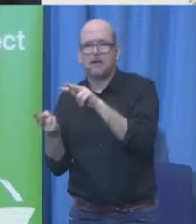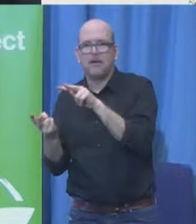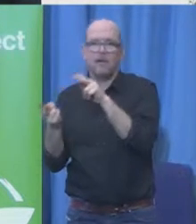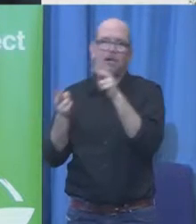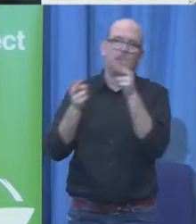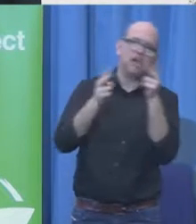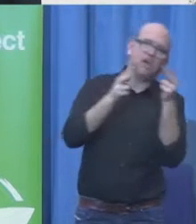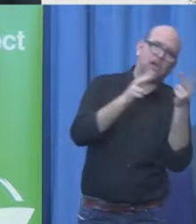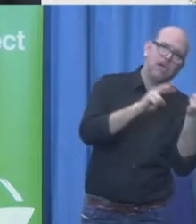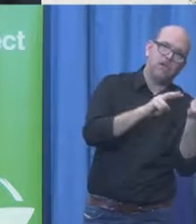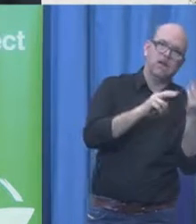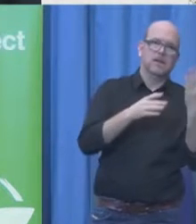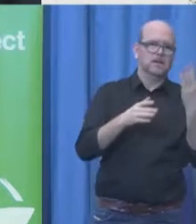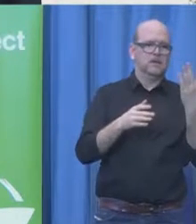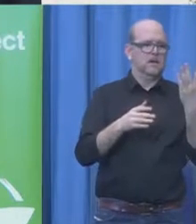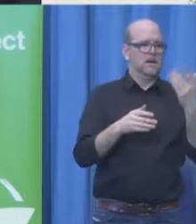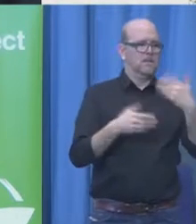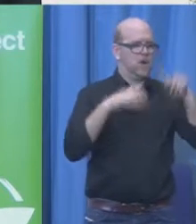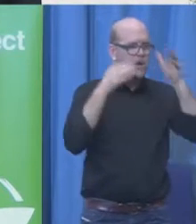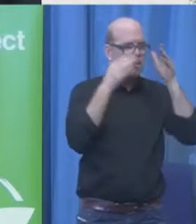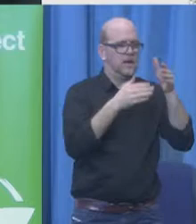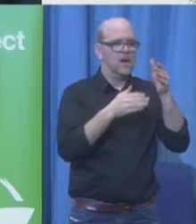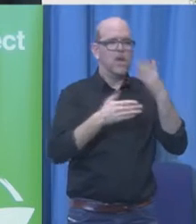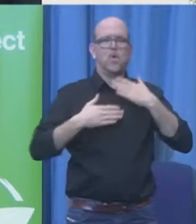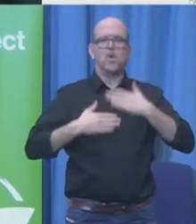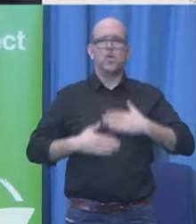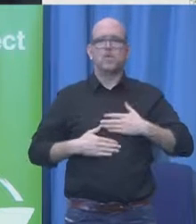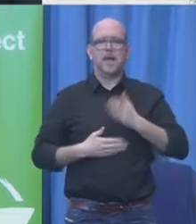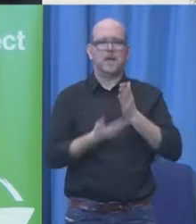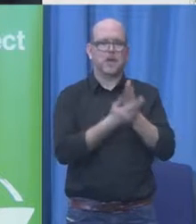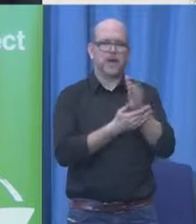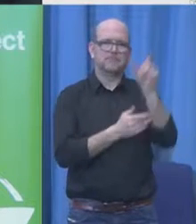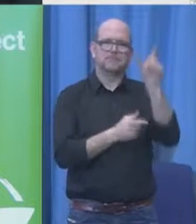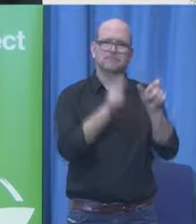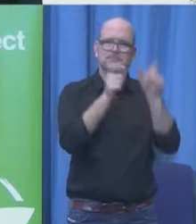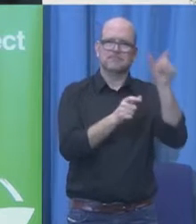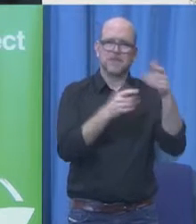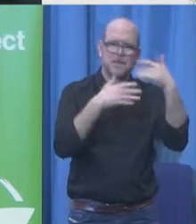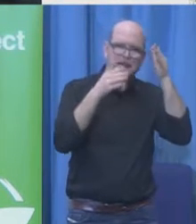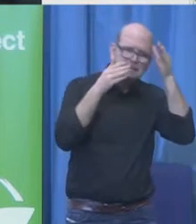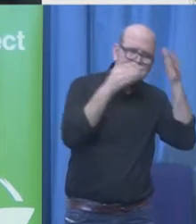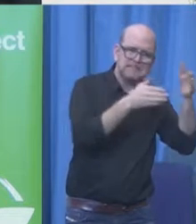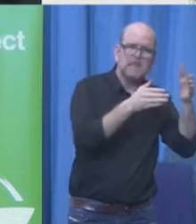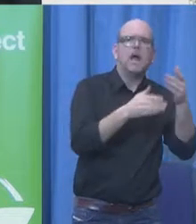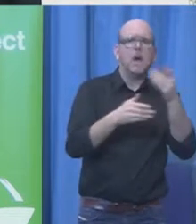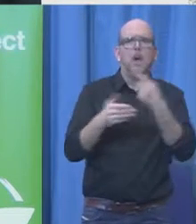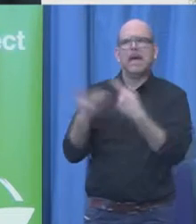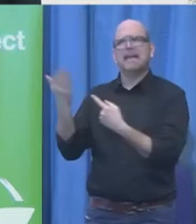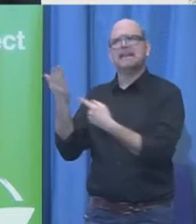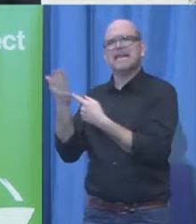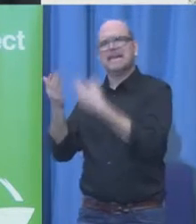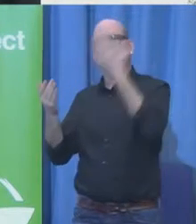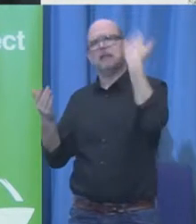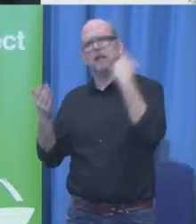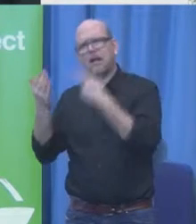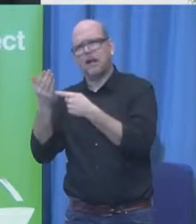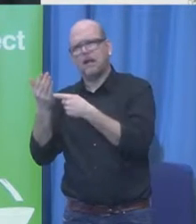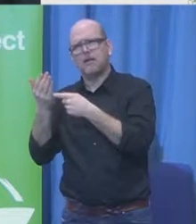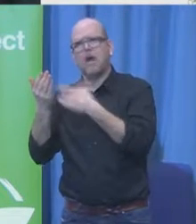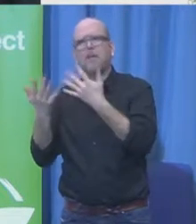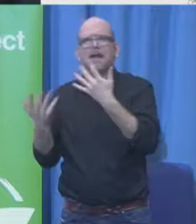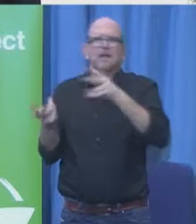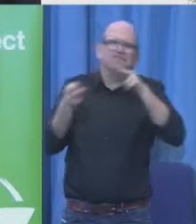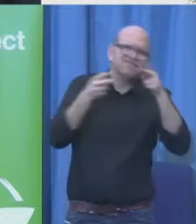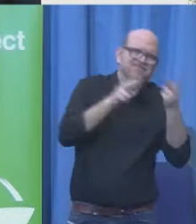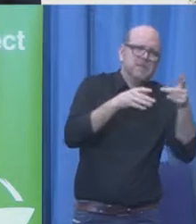unit that is responsible also for the implementation of the UN Convention, is the focal point for